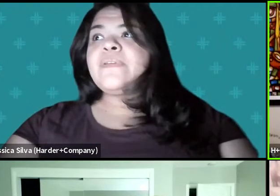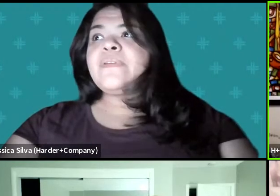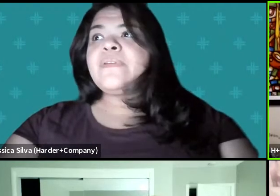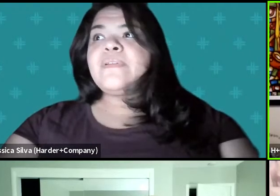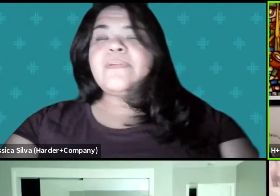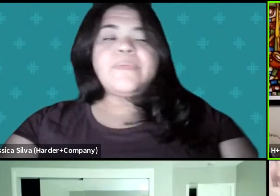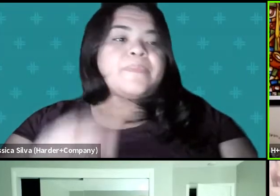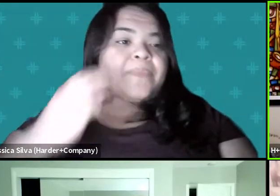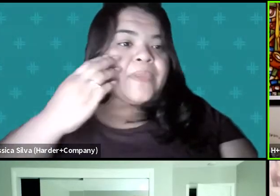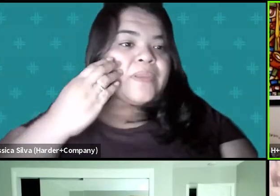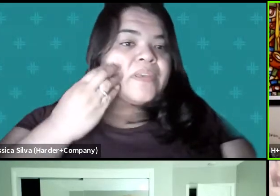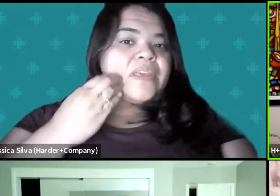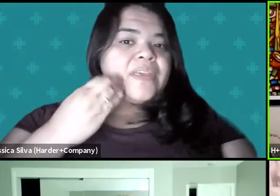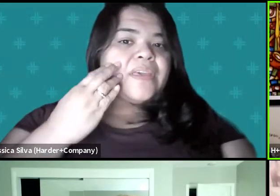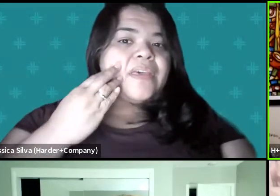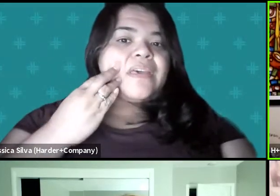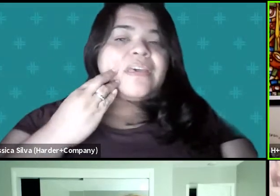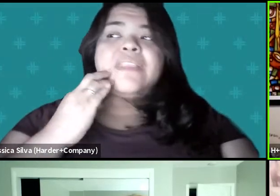Thanks, Scott.